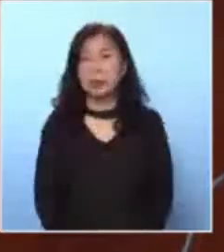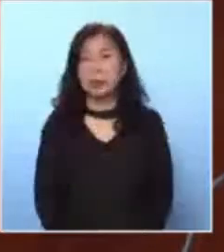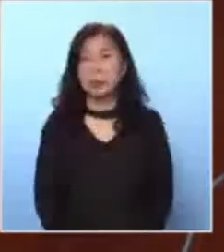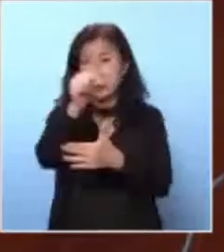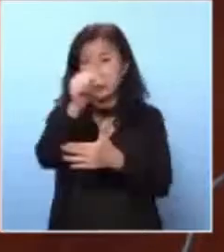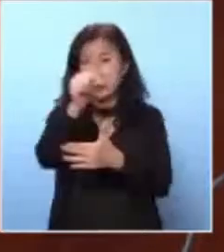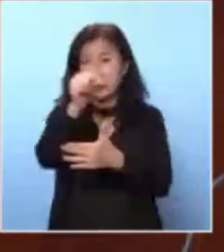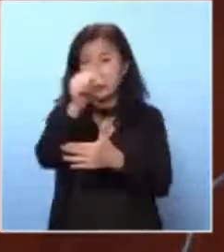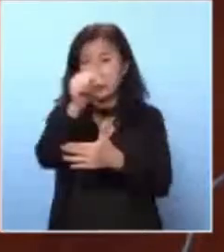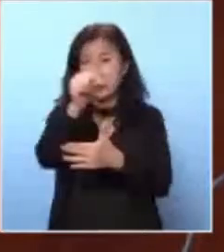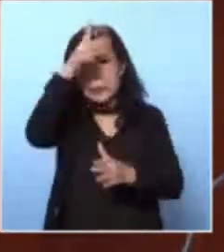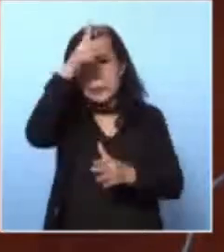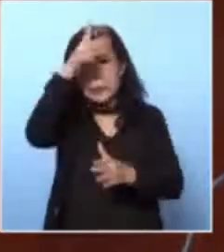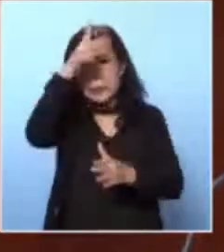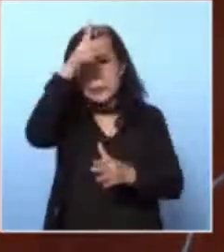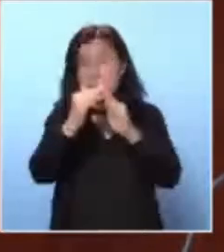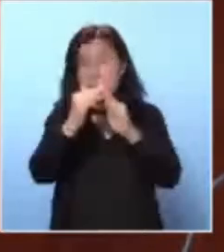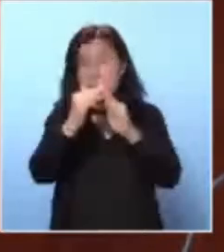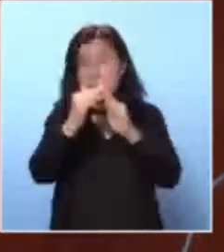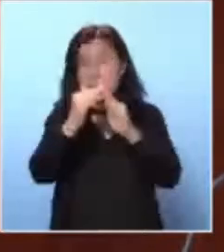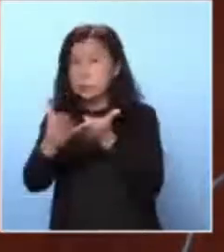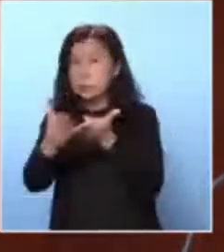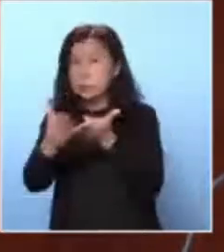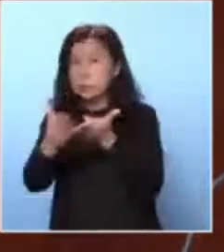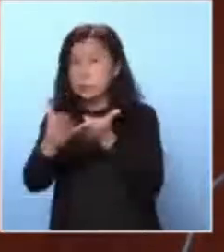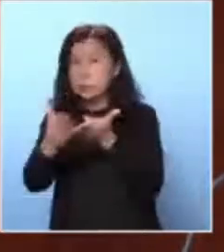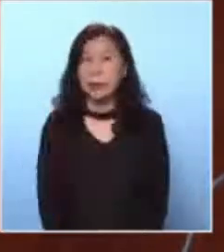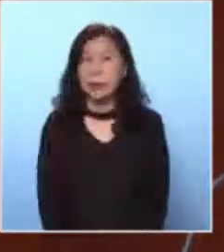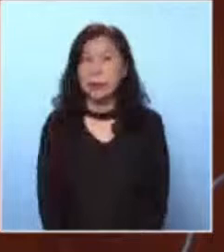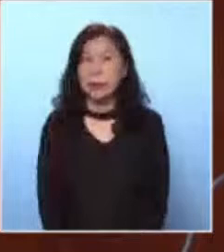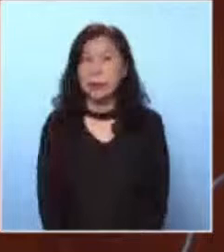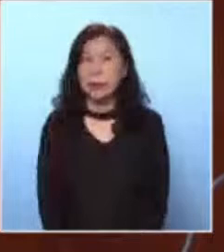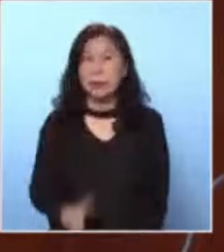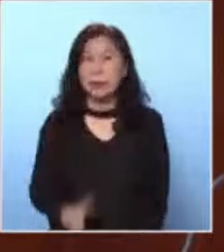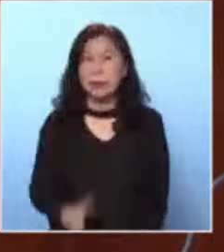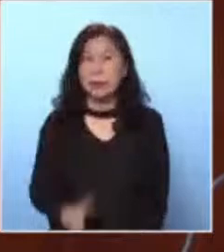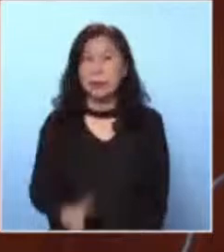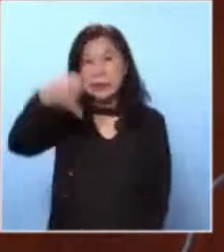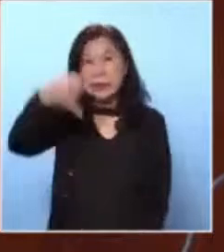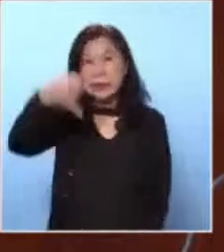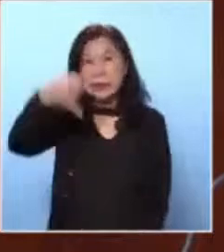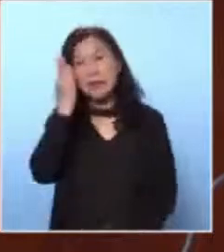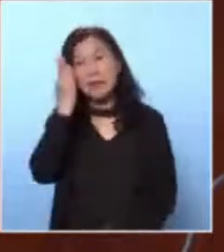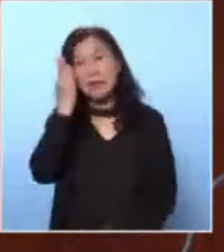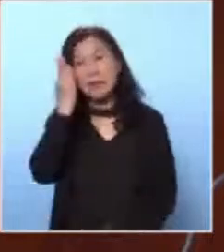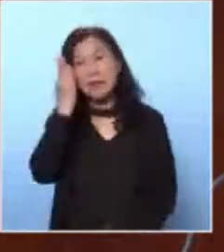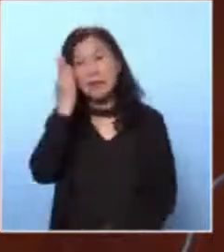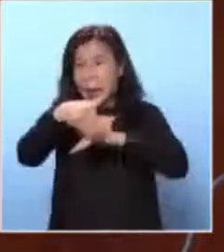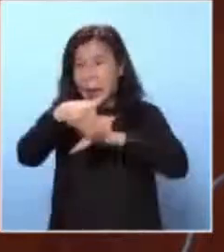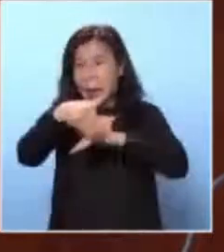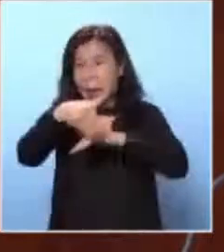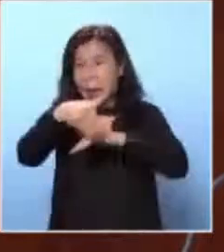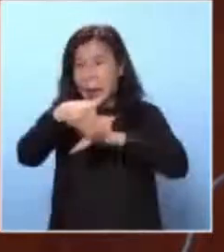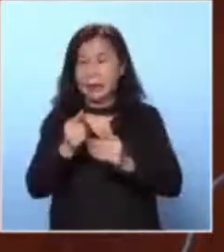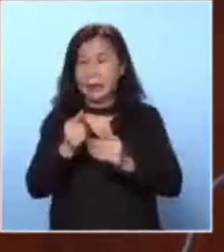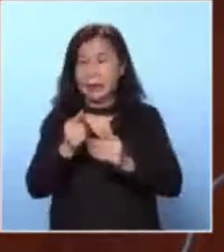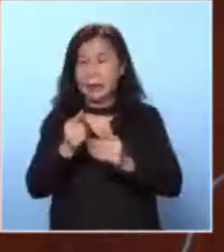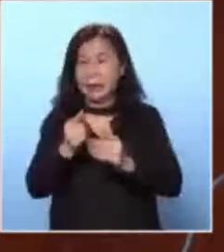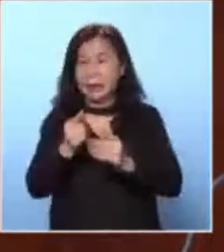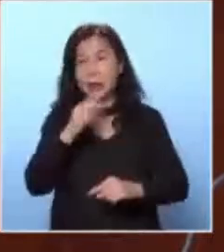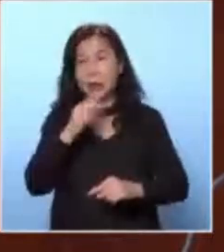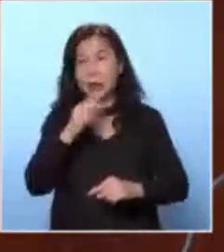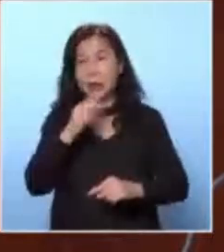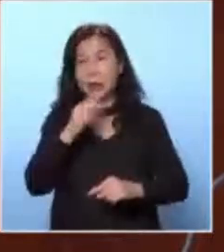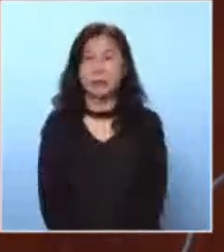In particular, the supply of PRH units in the coming decade will exceed the supply target projected in the